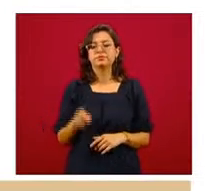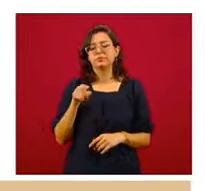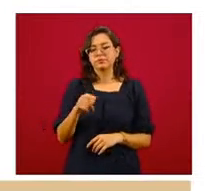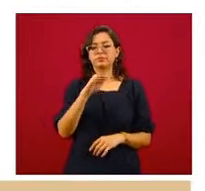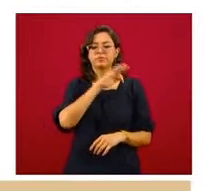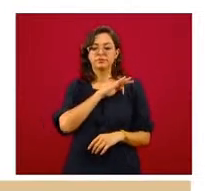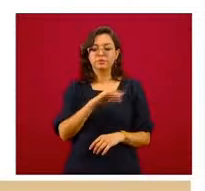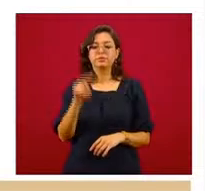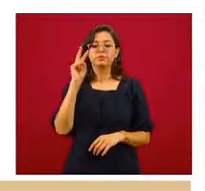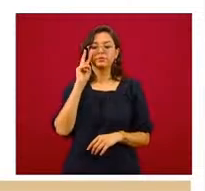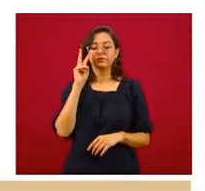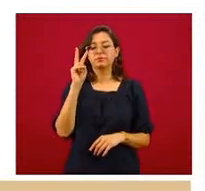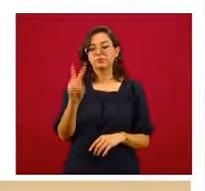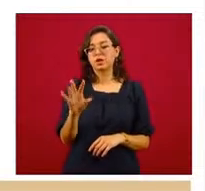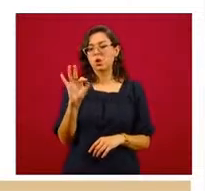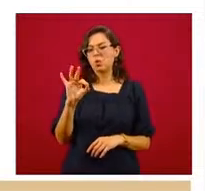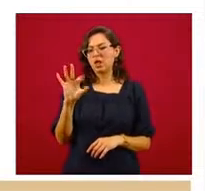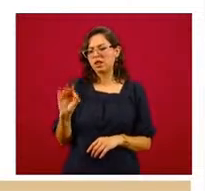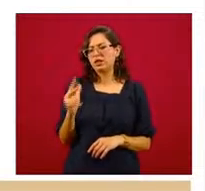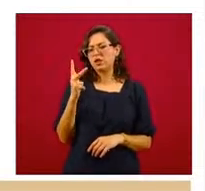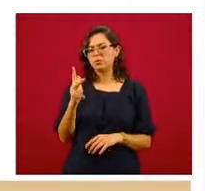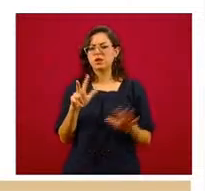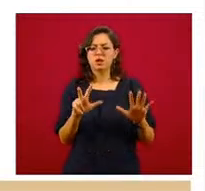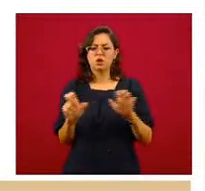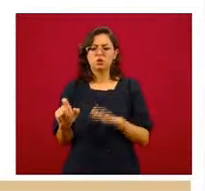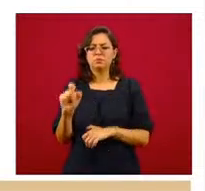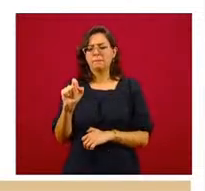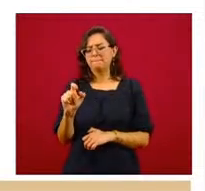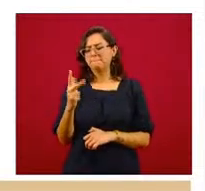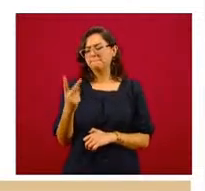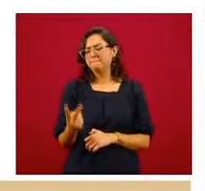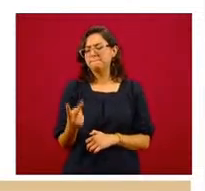is. You will see the